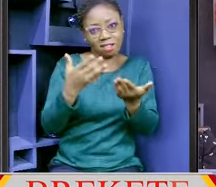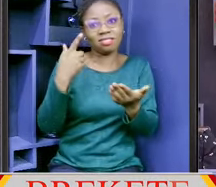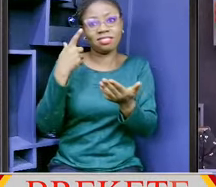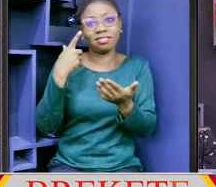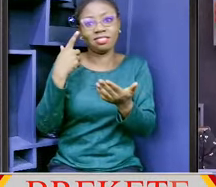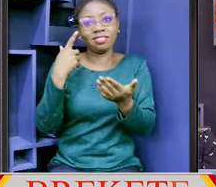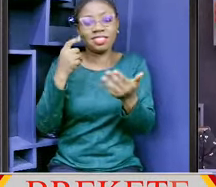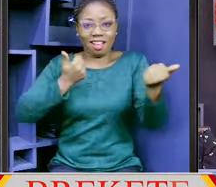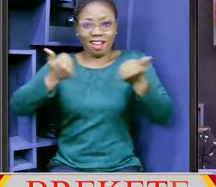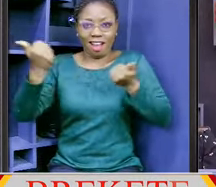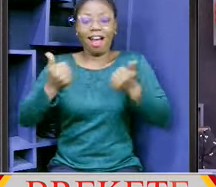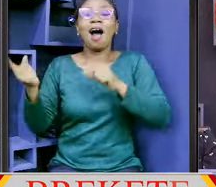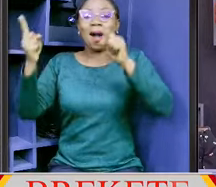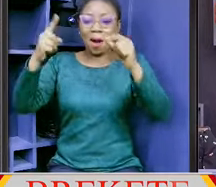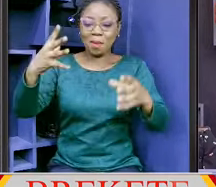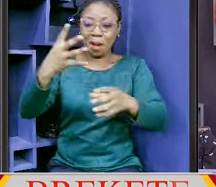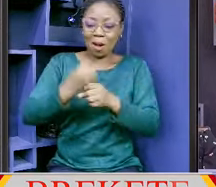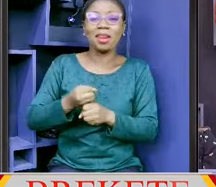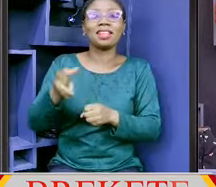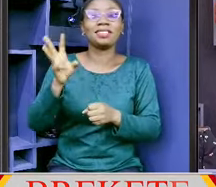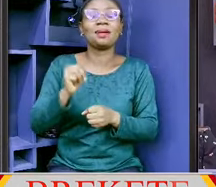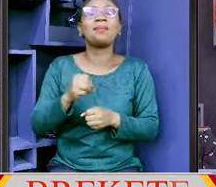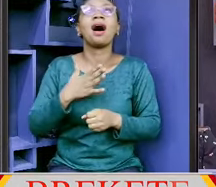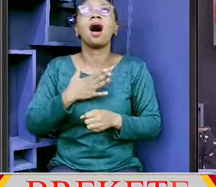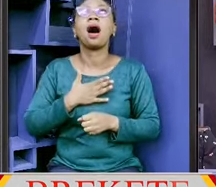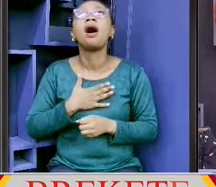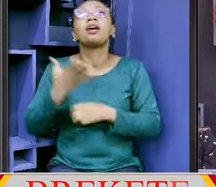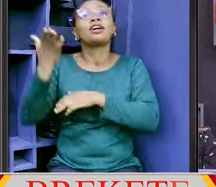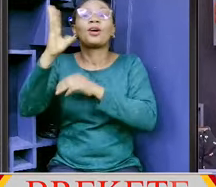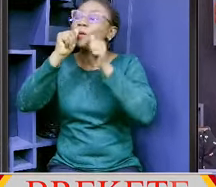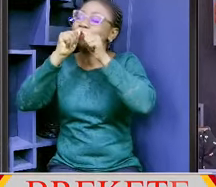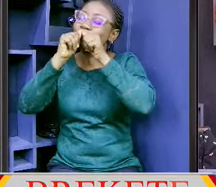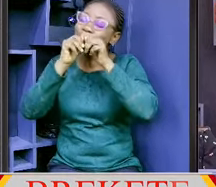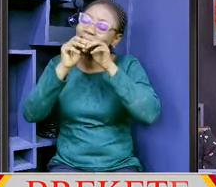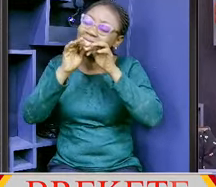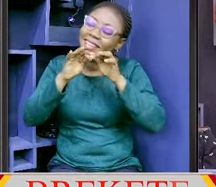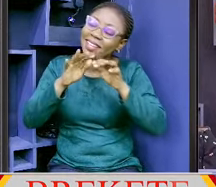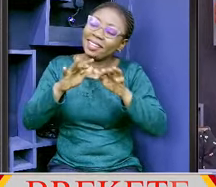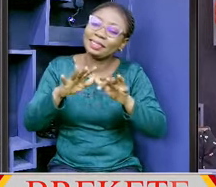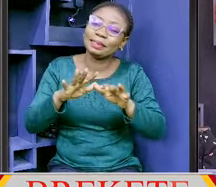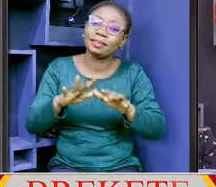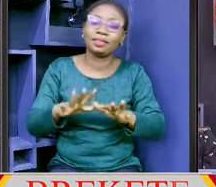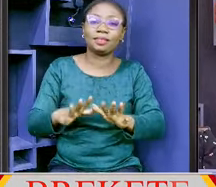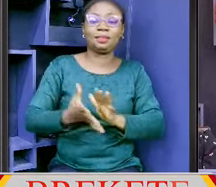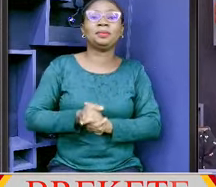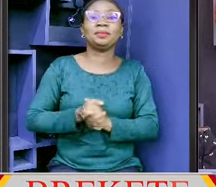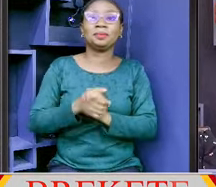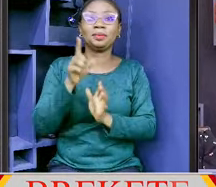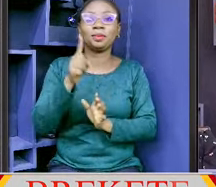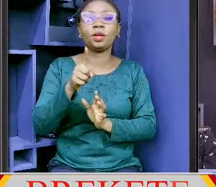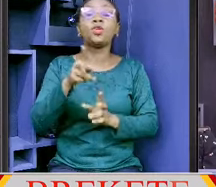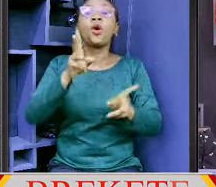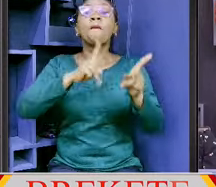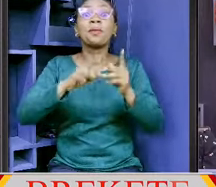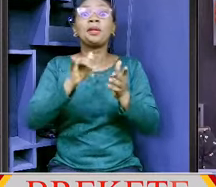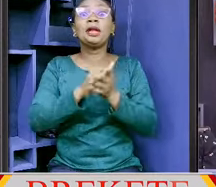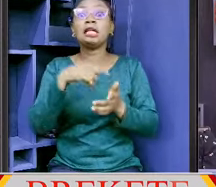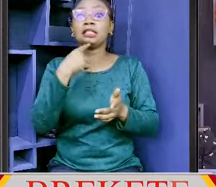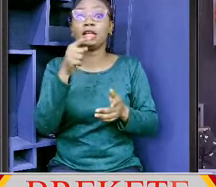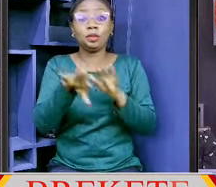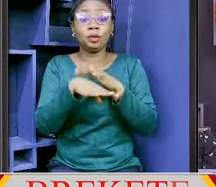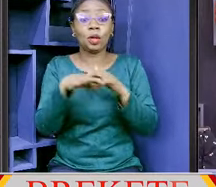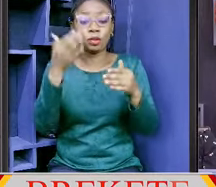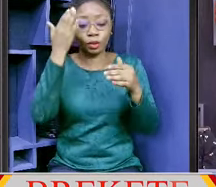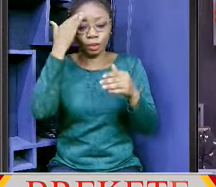complaint. May God bless you, sir. May God reward you. Amen. So the people wait to say you don't know ordinary president.